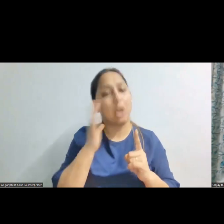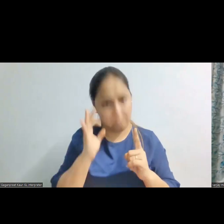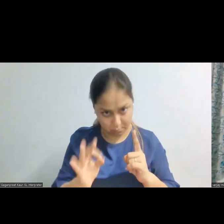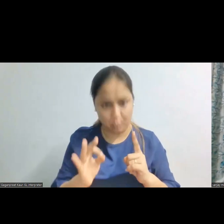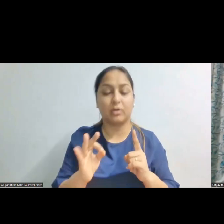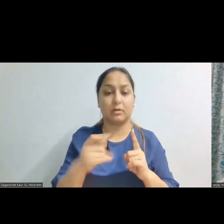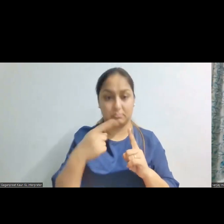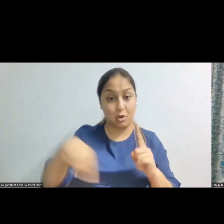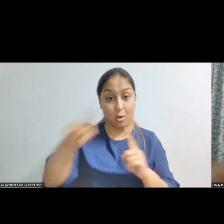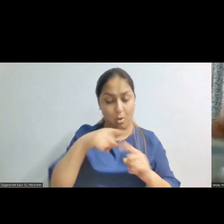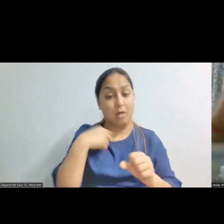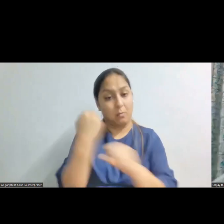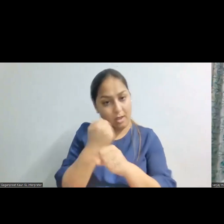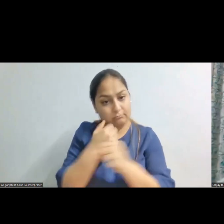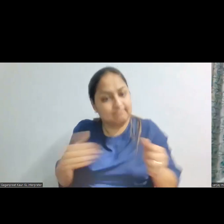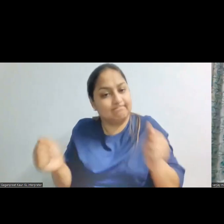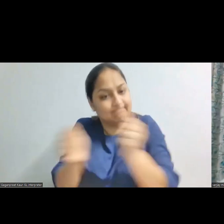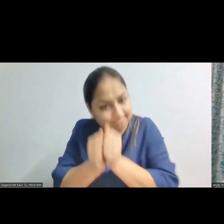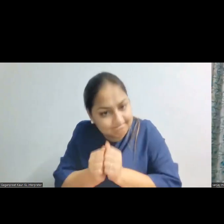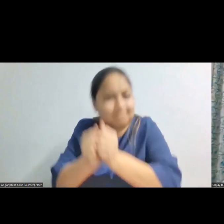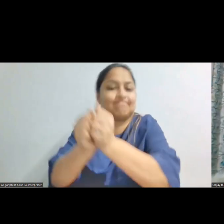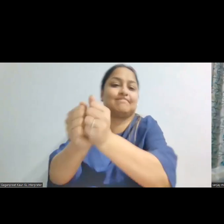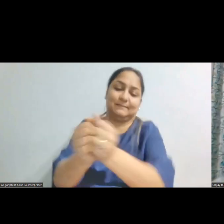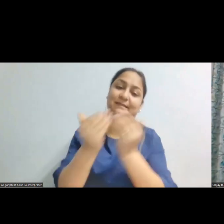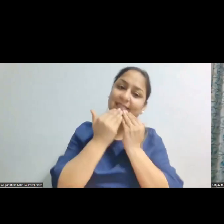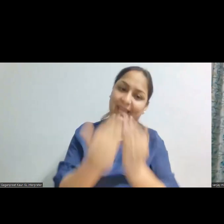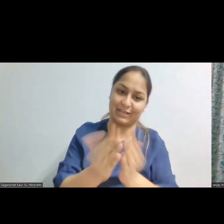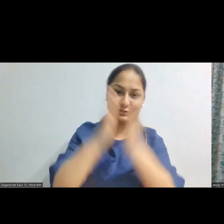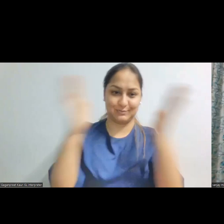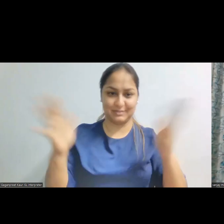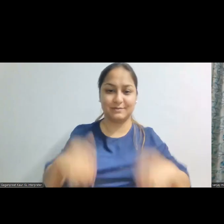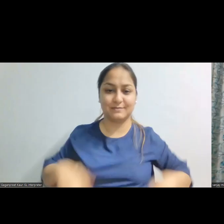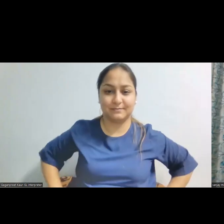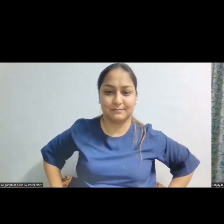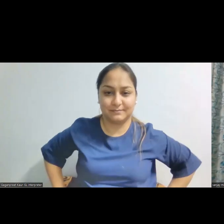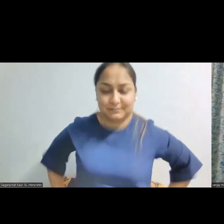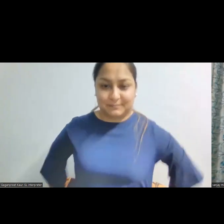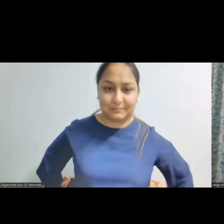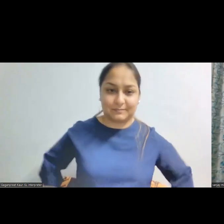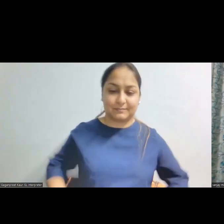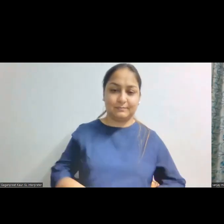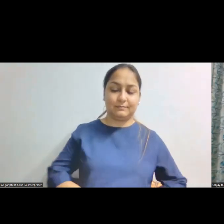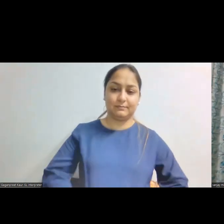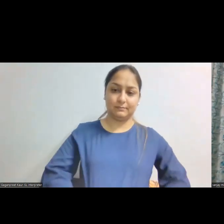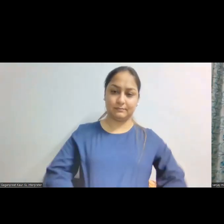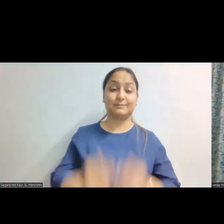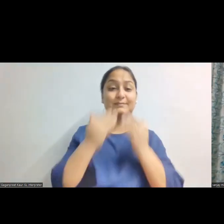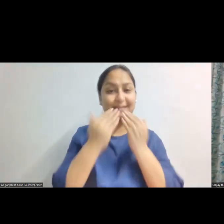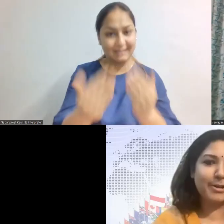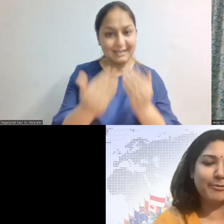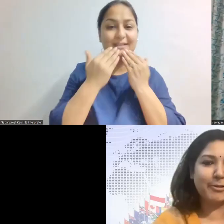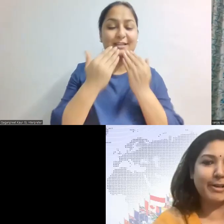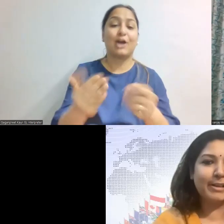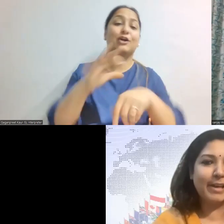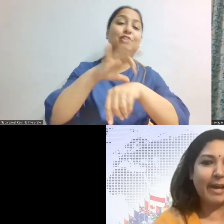all of us have to work together to achieve that goal. Thank you very much. Thank you. Thank you. Thank you, Dr.